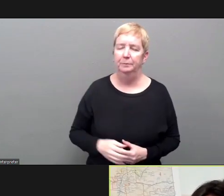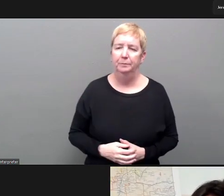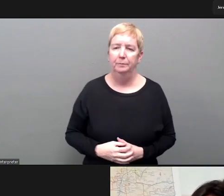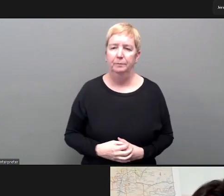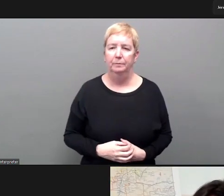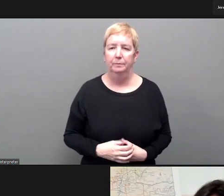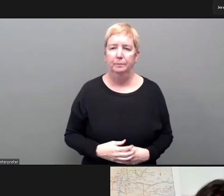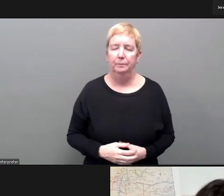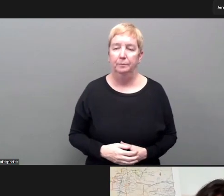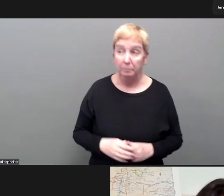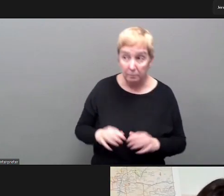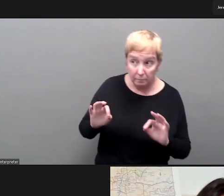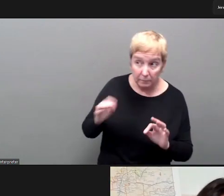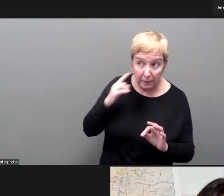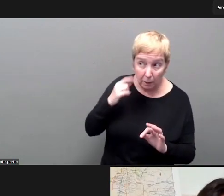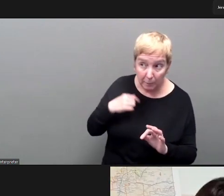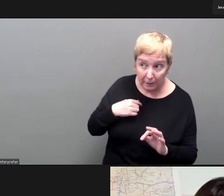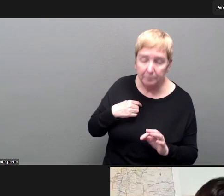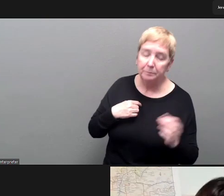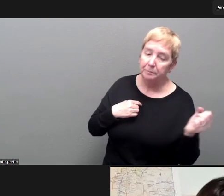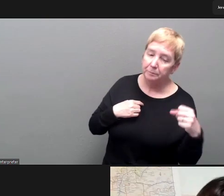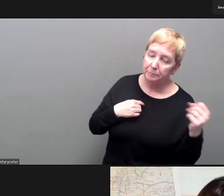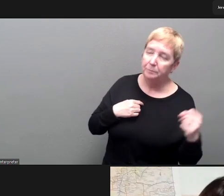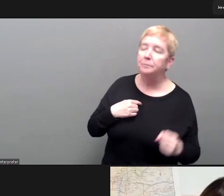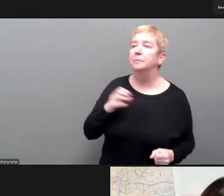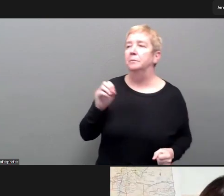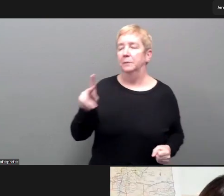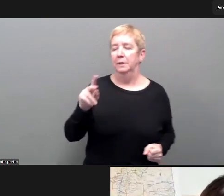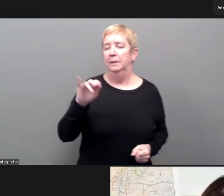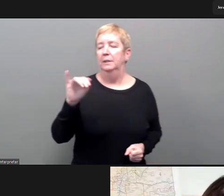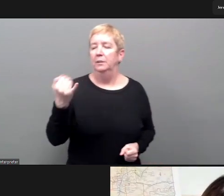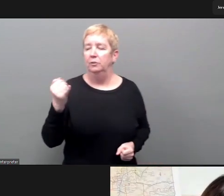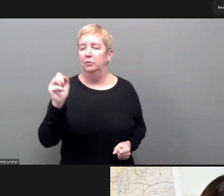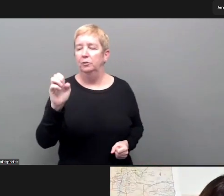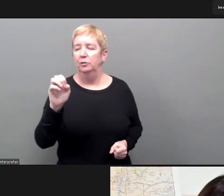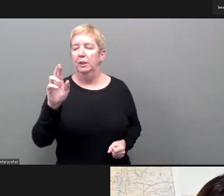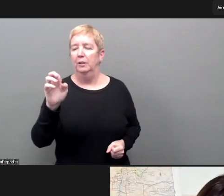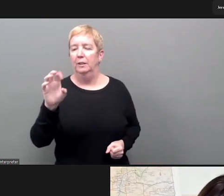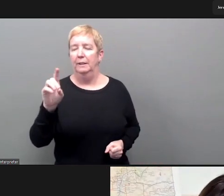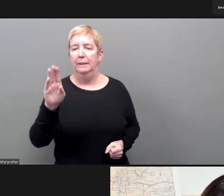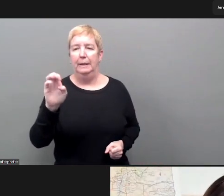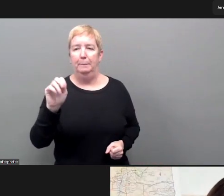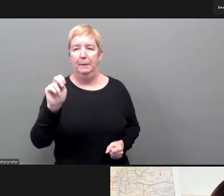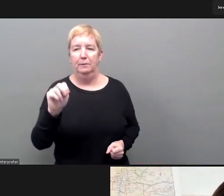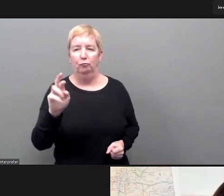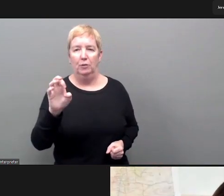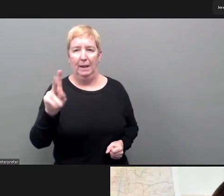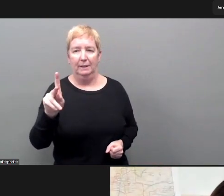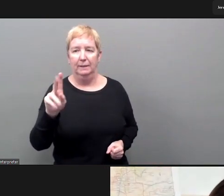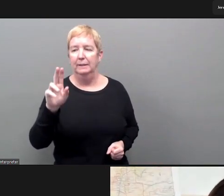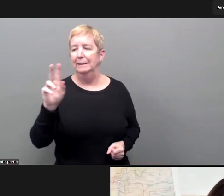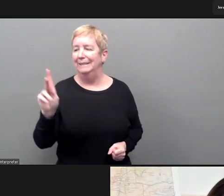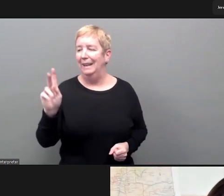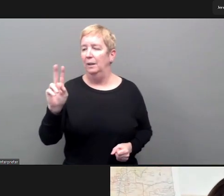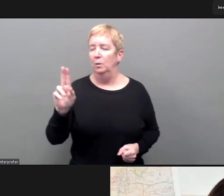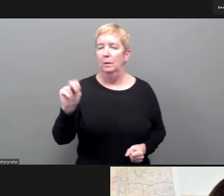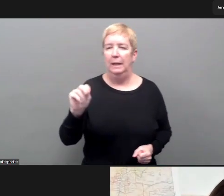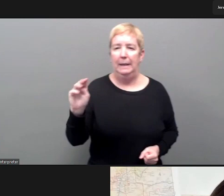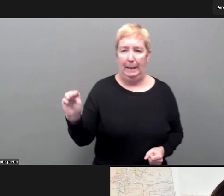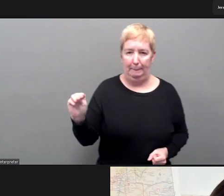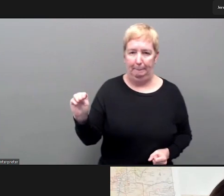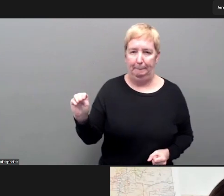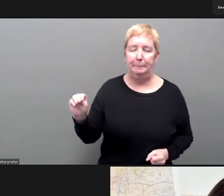Oh, hopefully you can hear me. Yes. Thank you. Jared Ebenreck, KUNM. I will go back to the questions I submitted